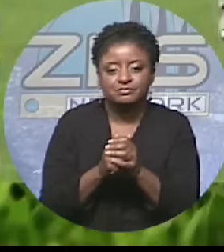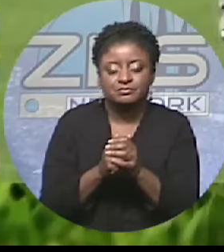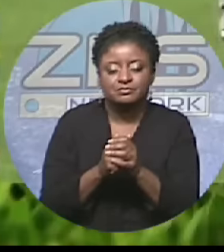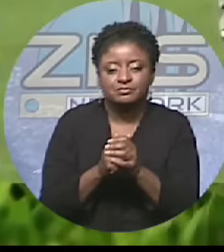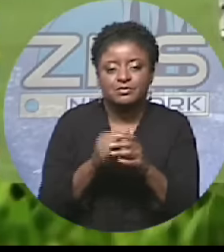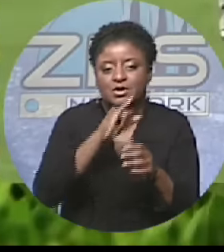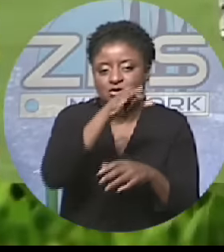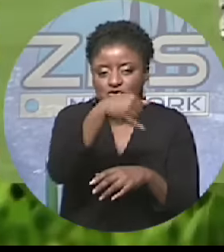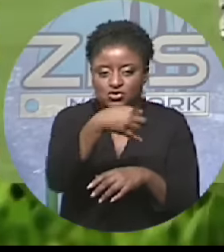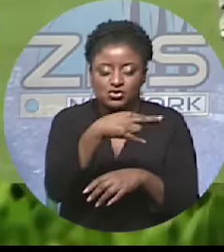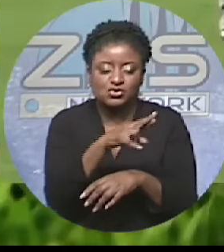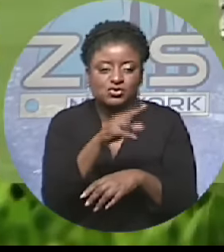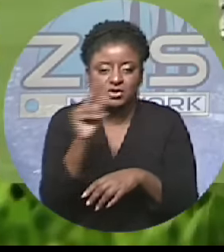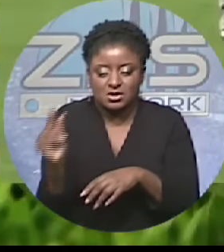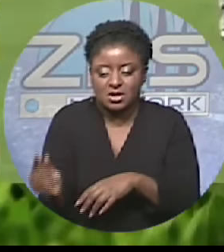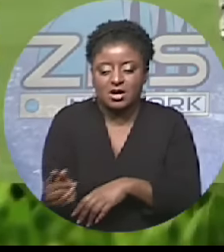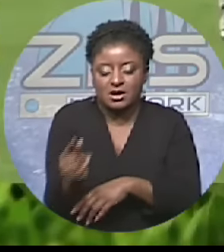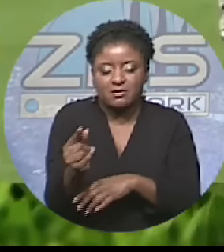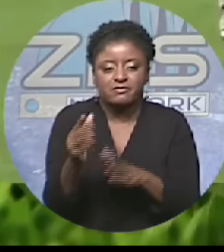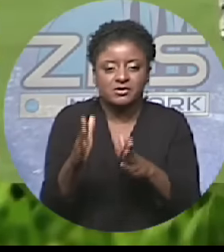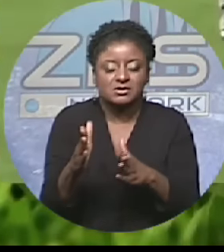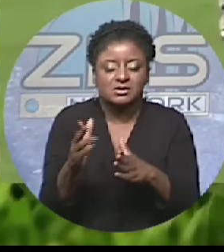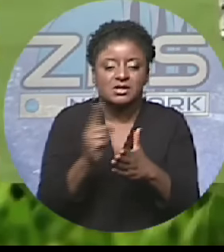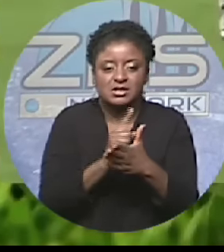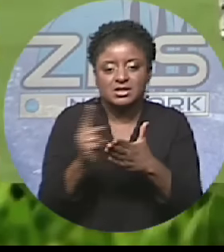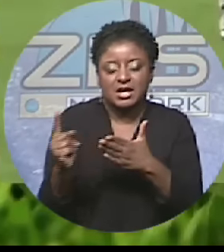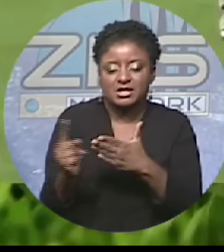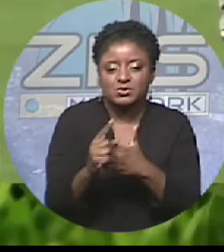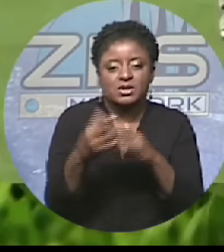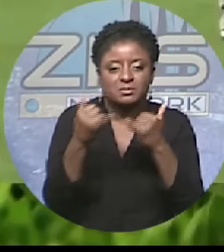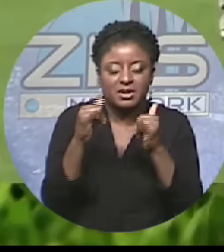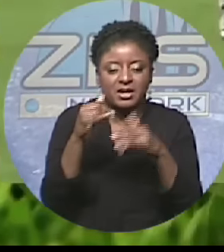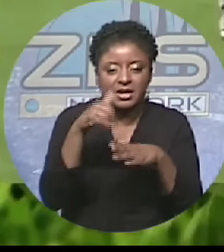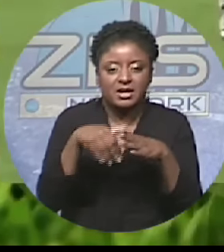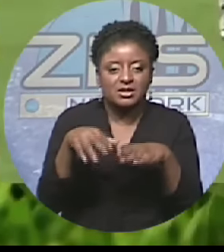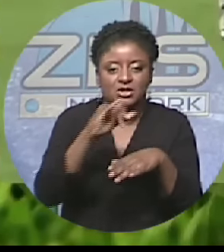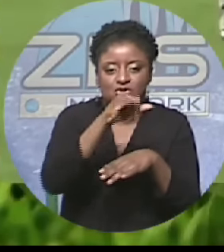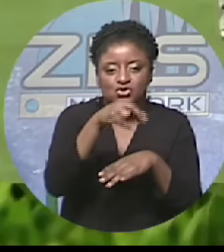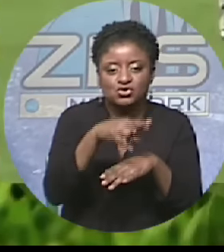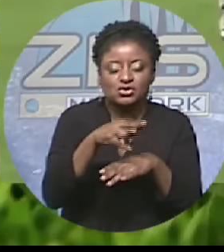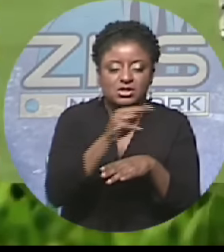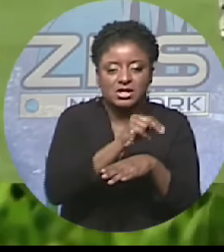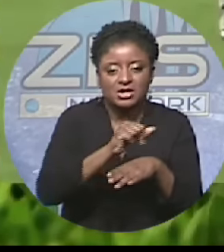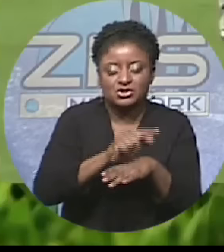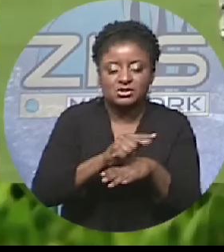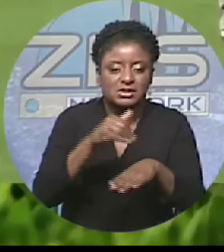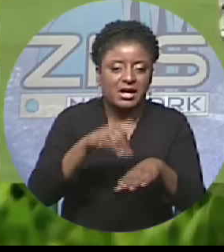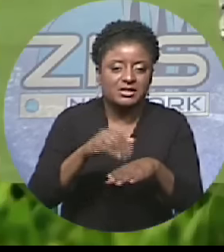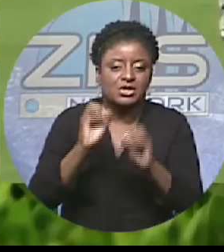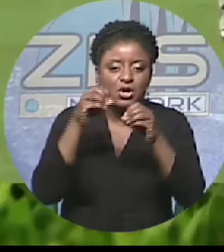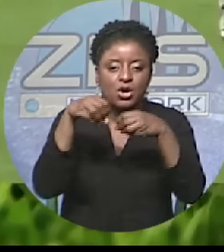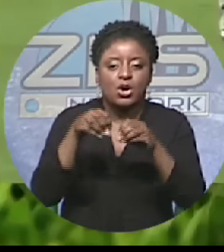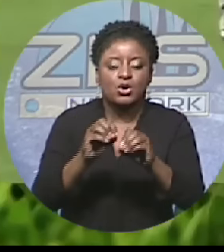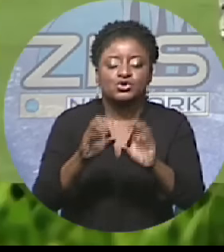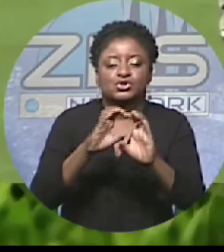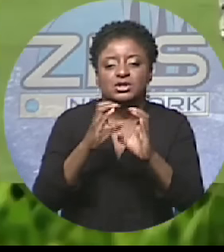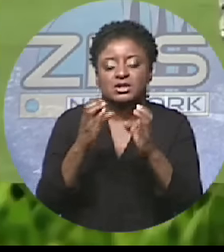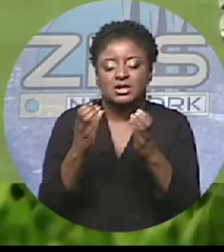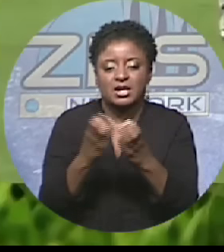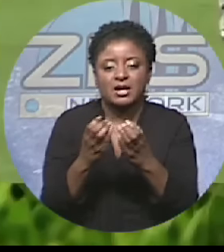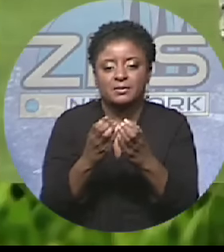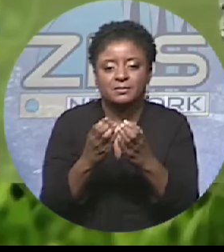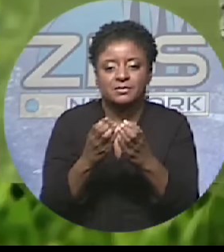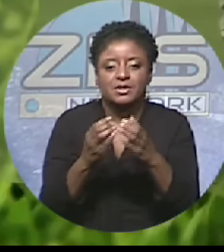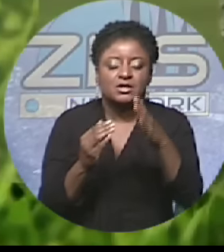Junior golfers will hit the greens next week, playing in the Bahamas Golf Federation's Junior Nationals at the Ocean Club Golf Course. The top golfers from